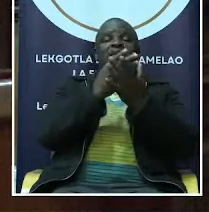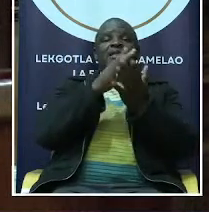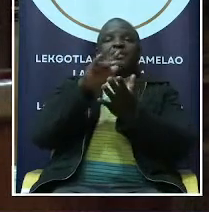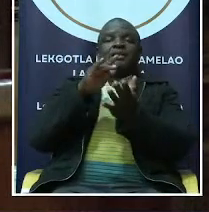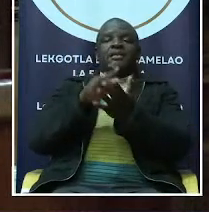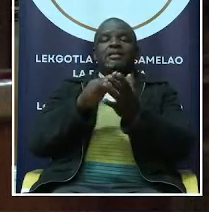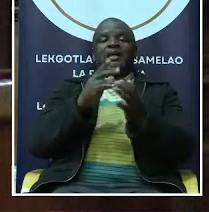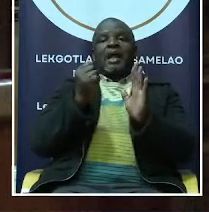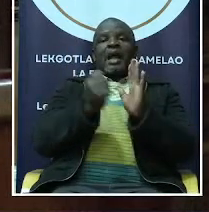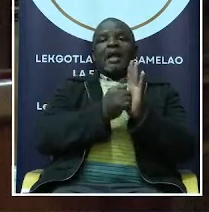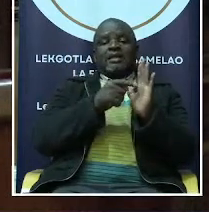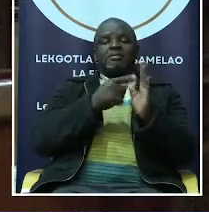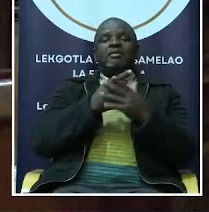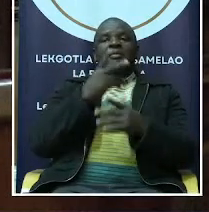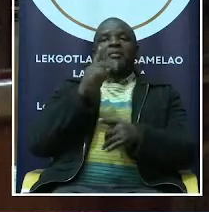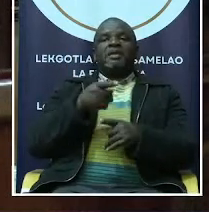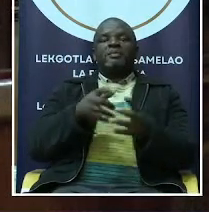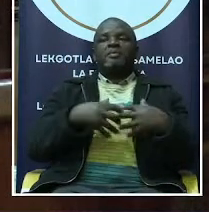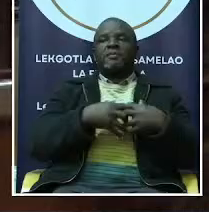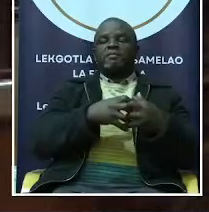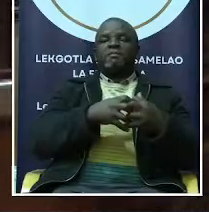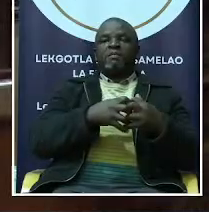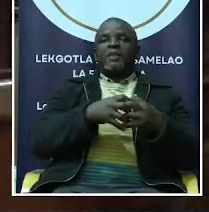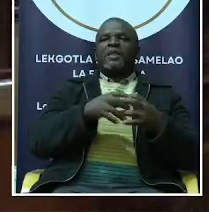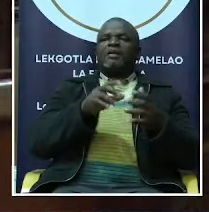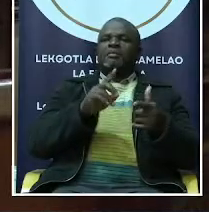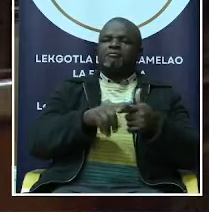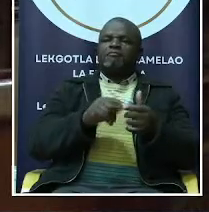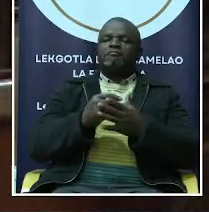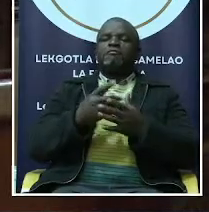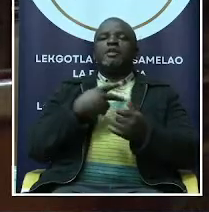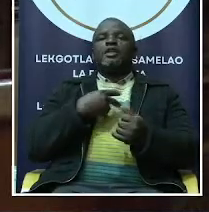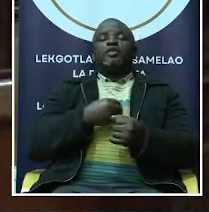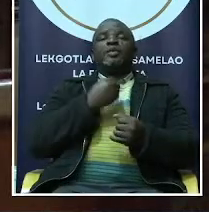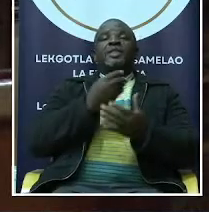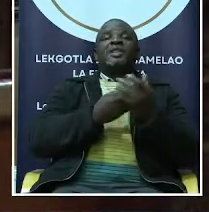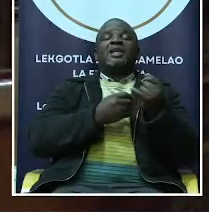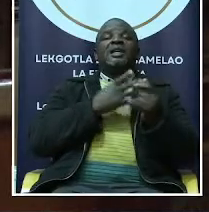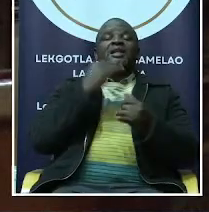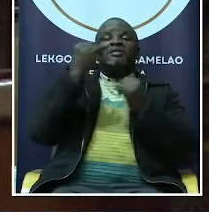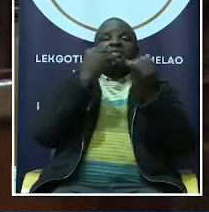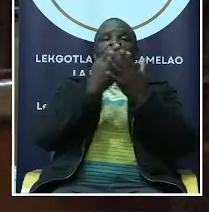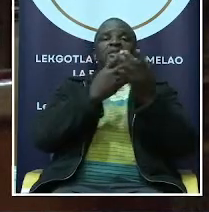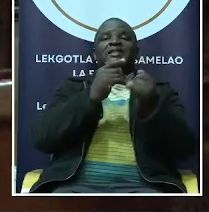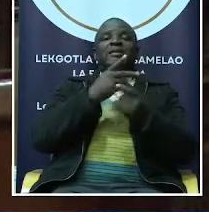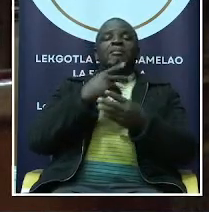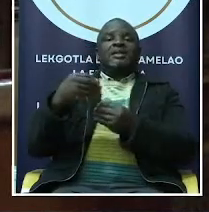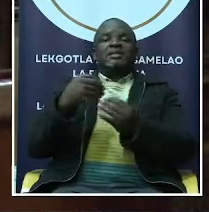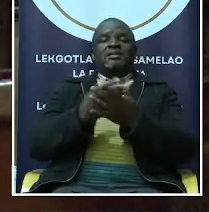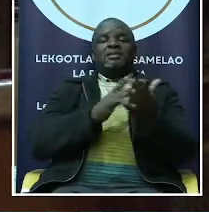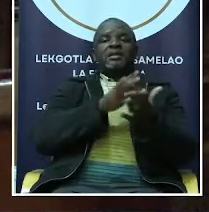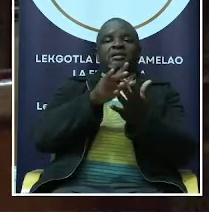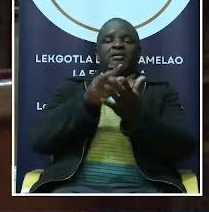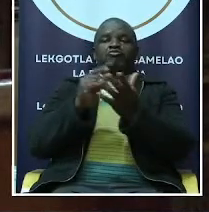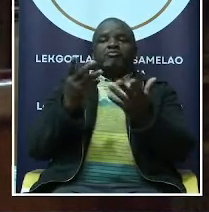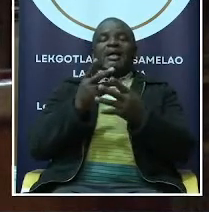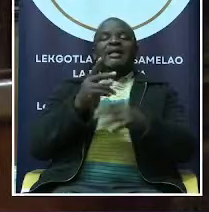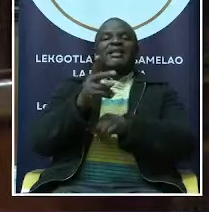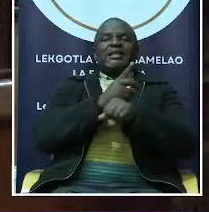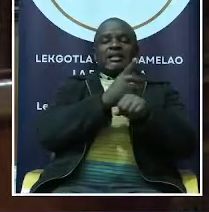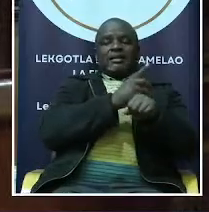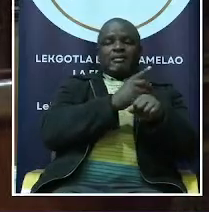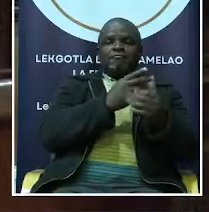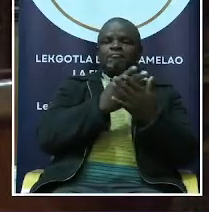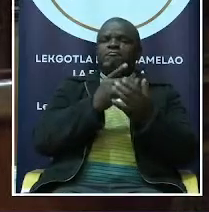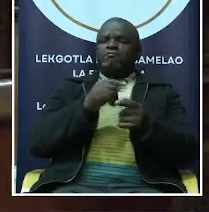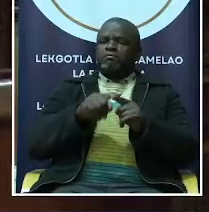it. We need to establish youth-driven innovation and enterprise hub in every region with funding